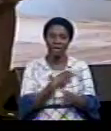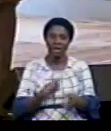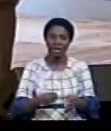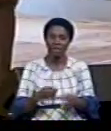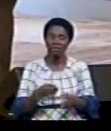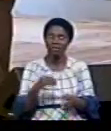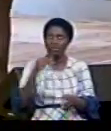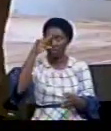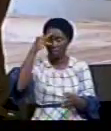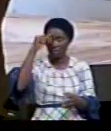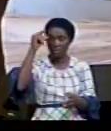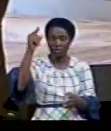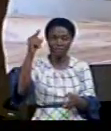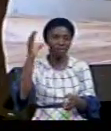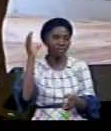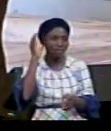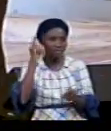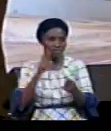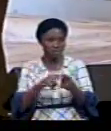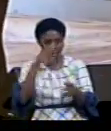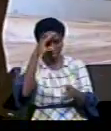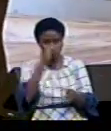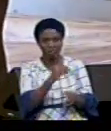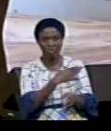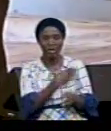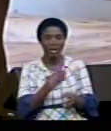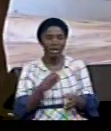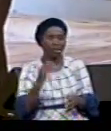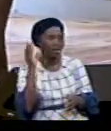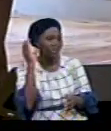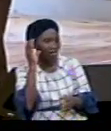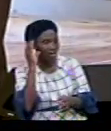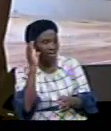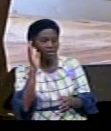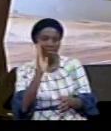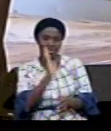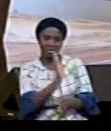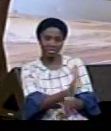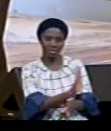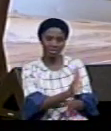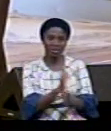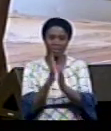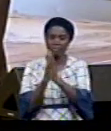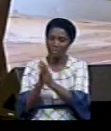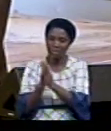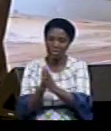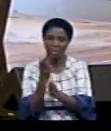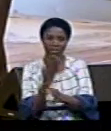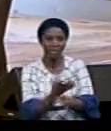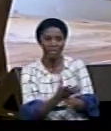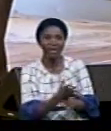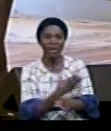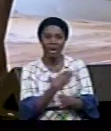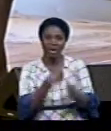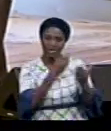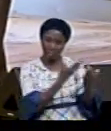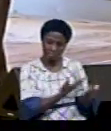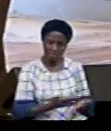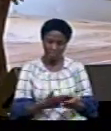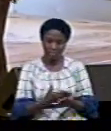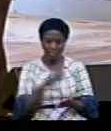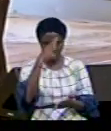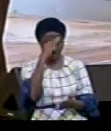him, and heard his supplication, and brought him